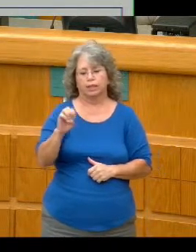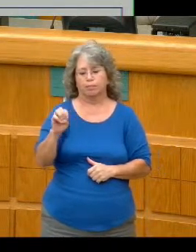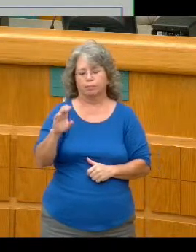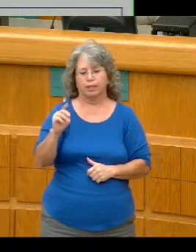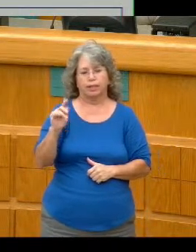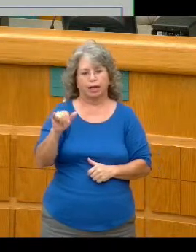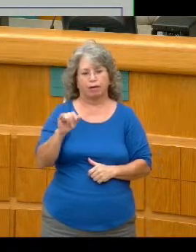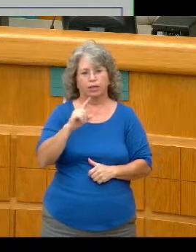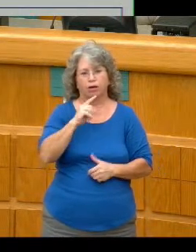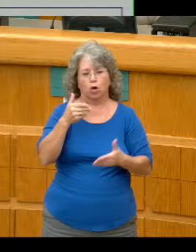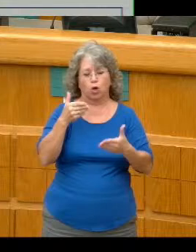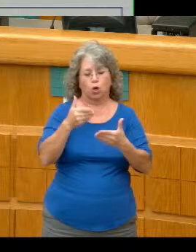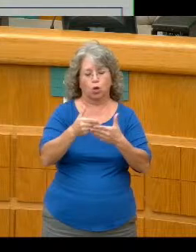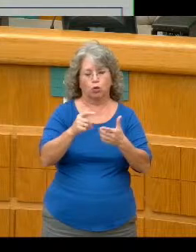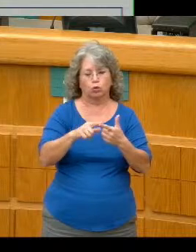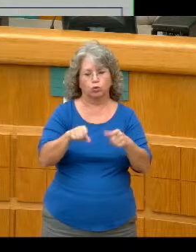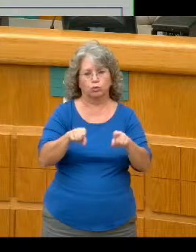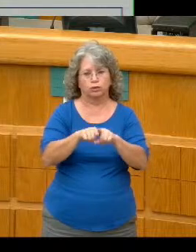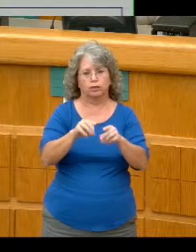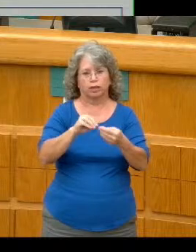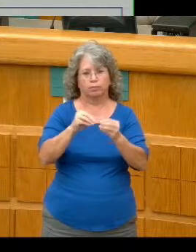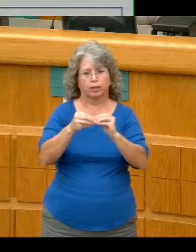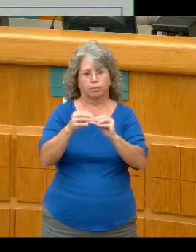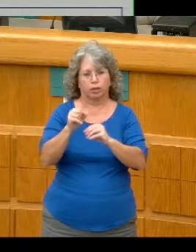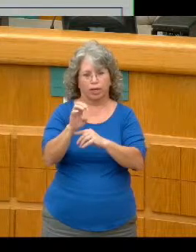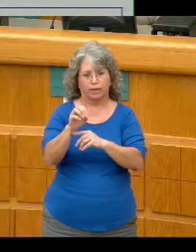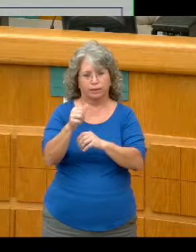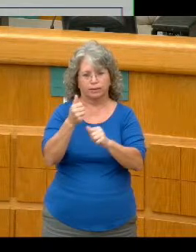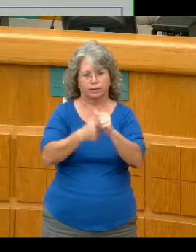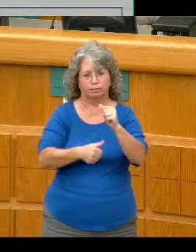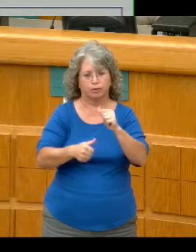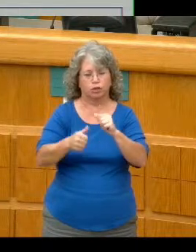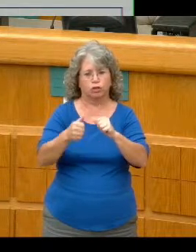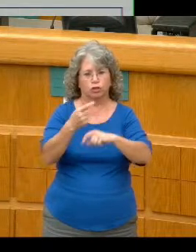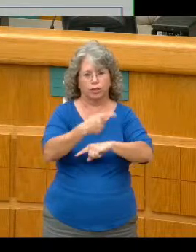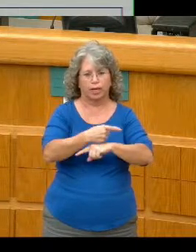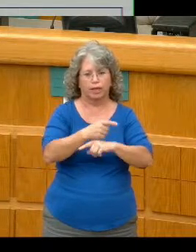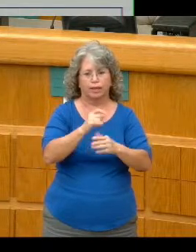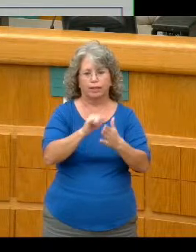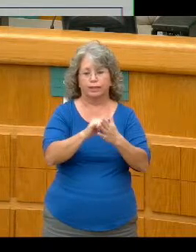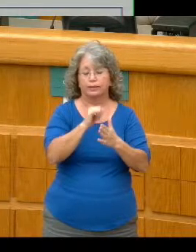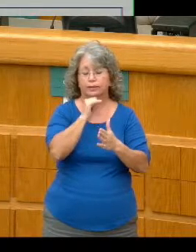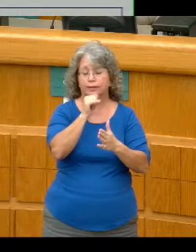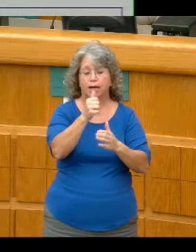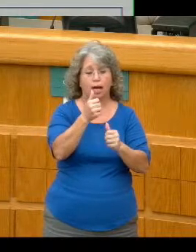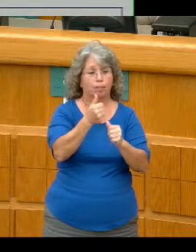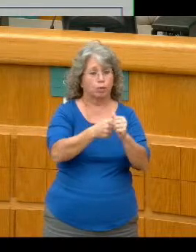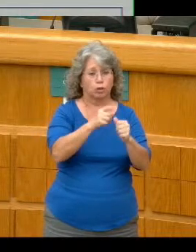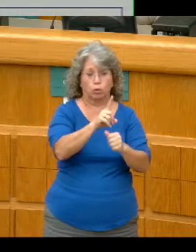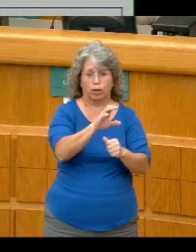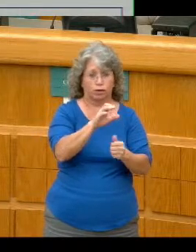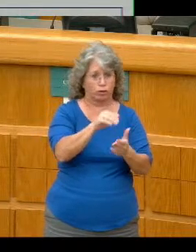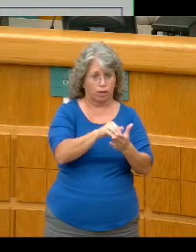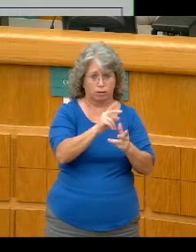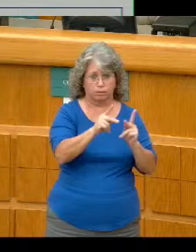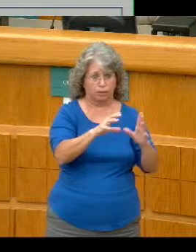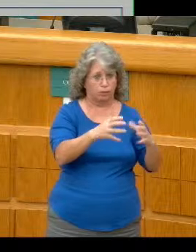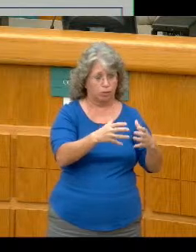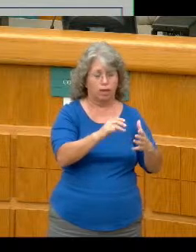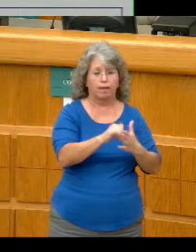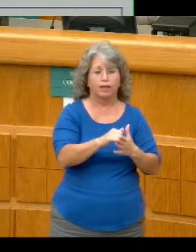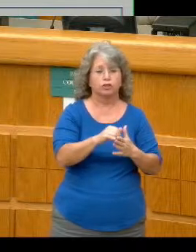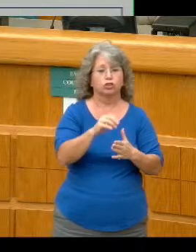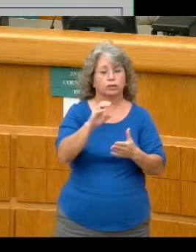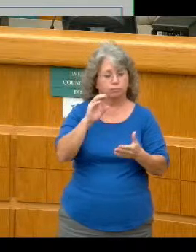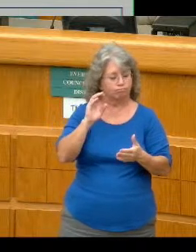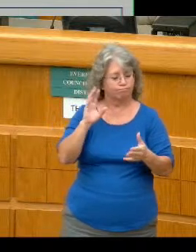pretty close to NUECES in terms of new cases per day. And this is not per capita, it's just straight up new cases. And so that's,